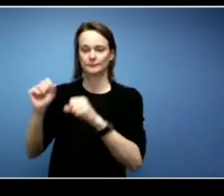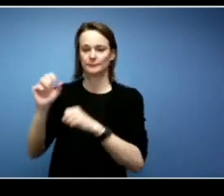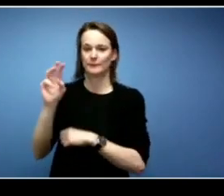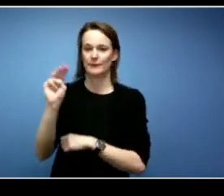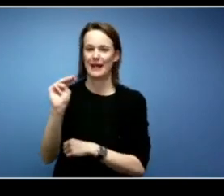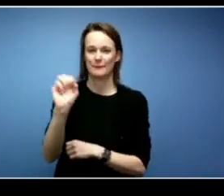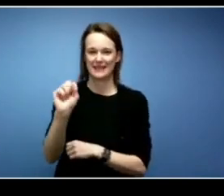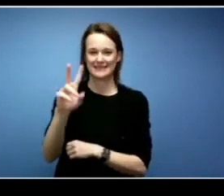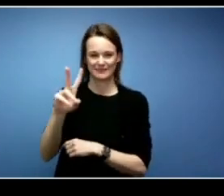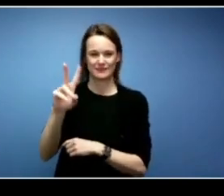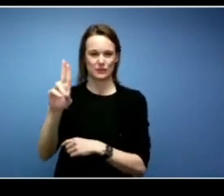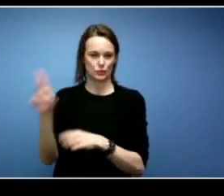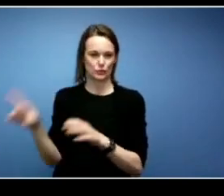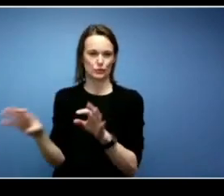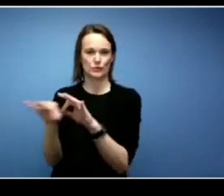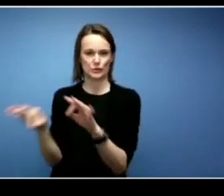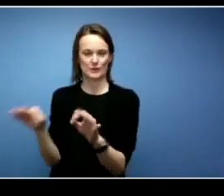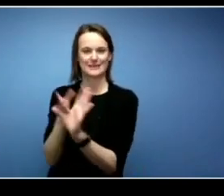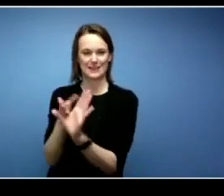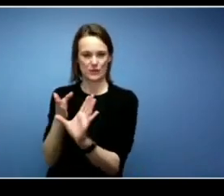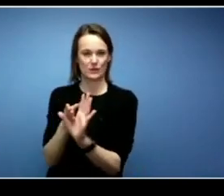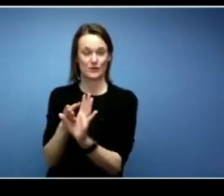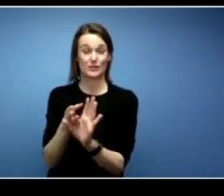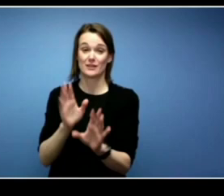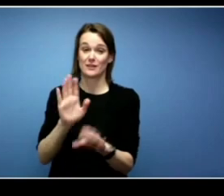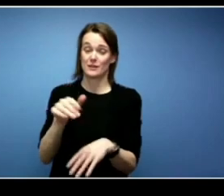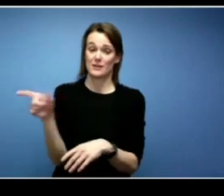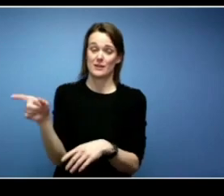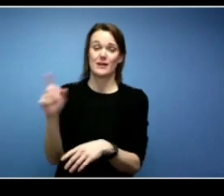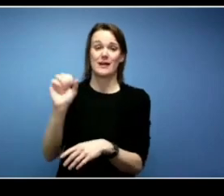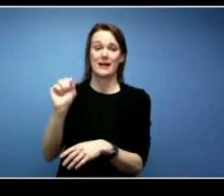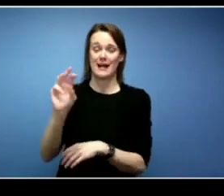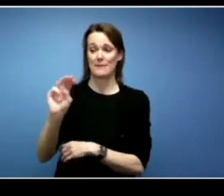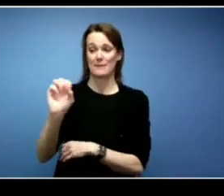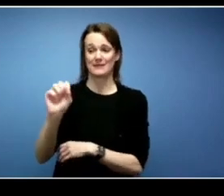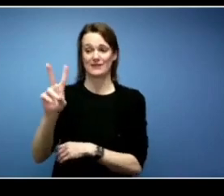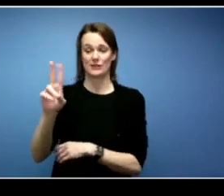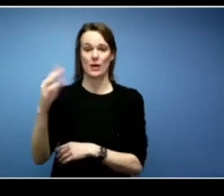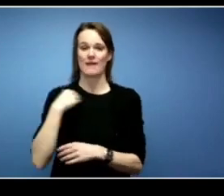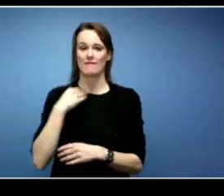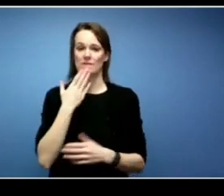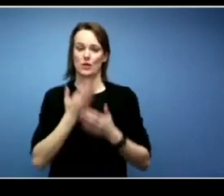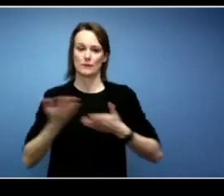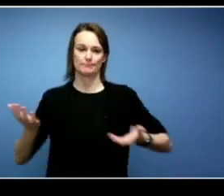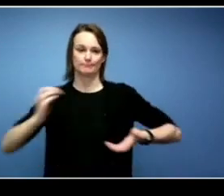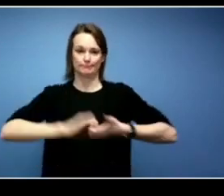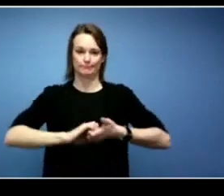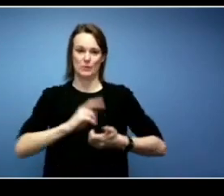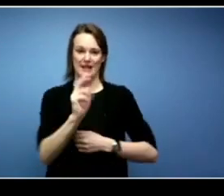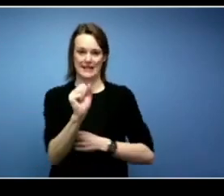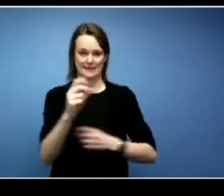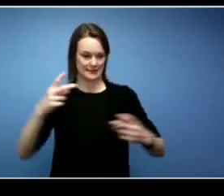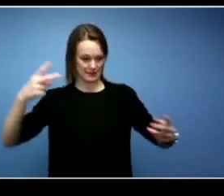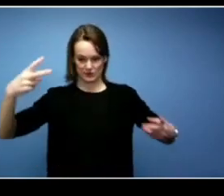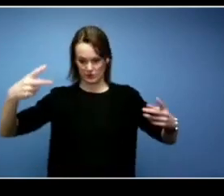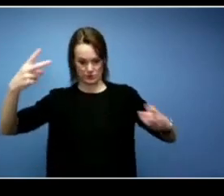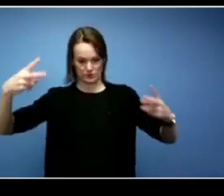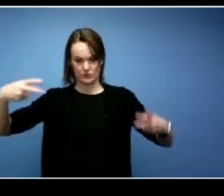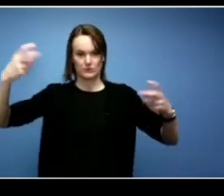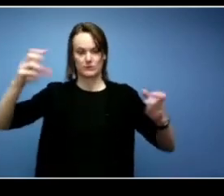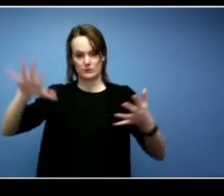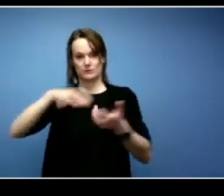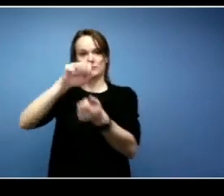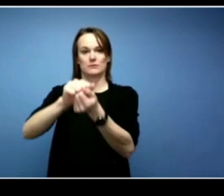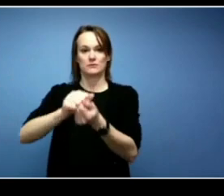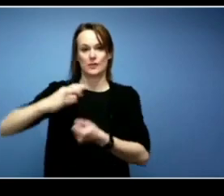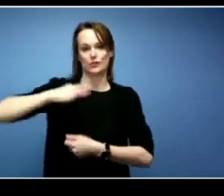Vincent, which I will also say has a great articulation agreement. So I was able to complete my degree using the credits from NSCC as